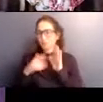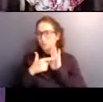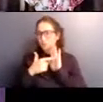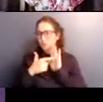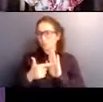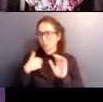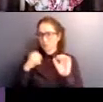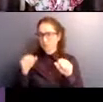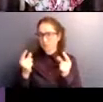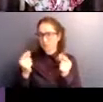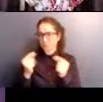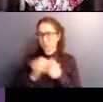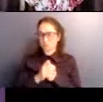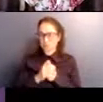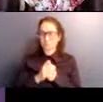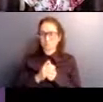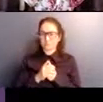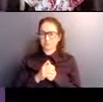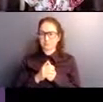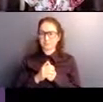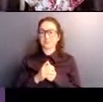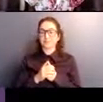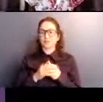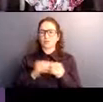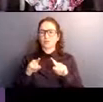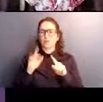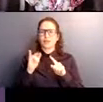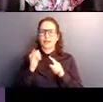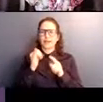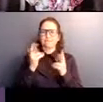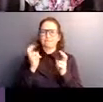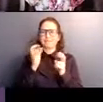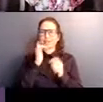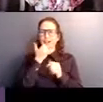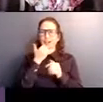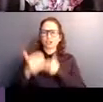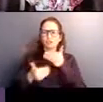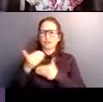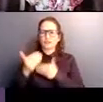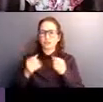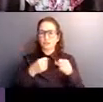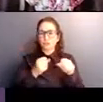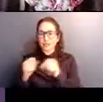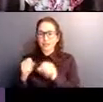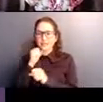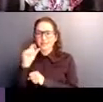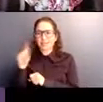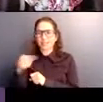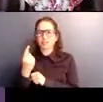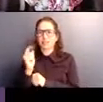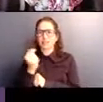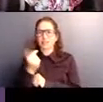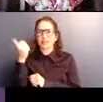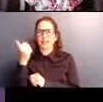do. And in this error-driven teaching strategy of adaptation, it is not just the elimination of